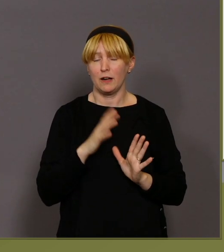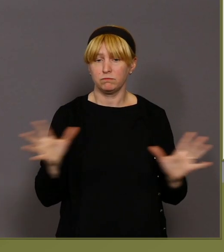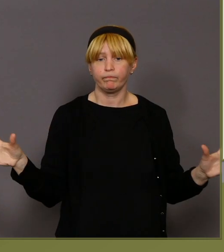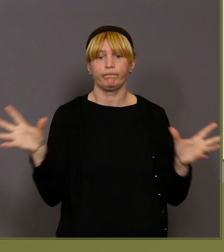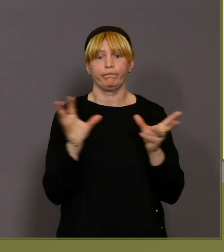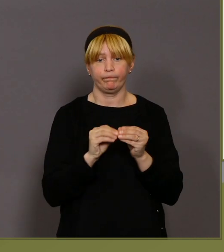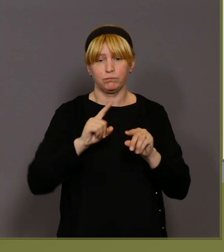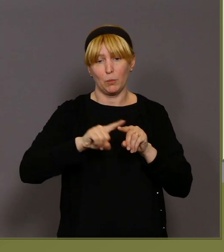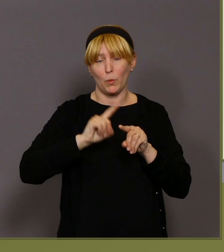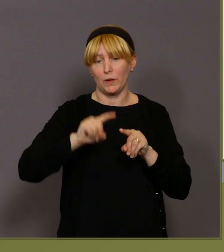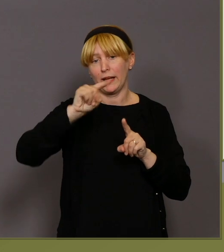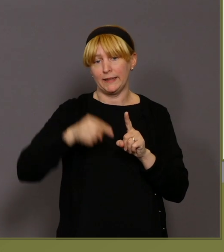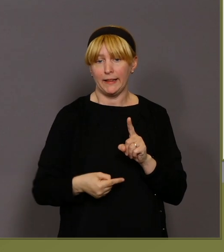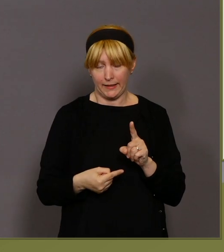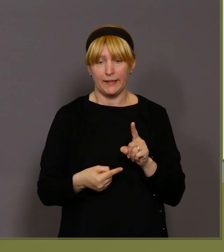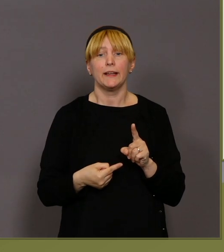criteria that are